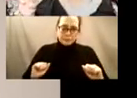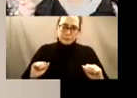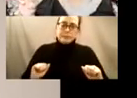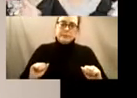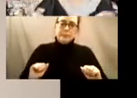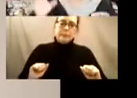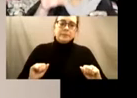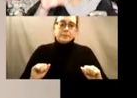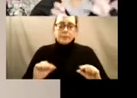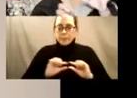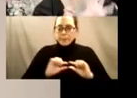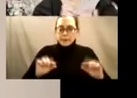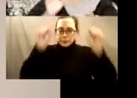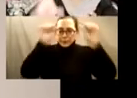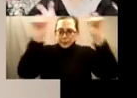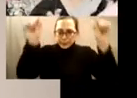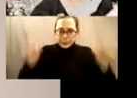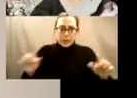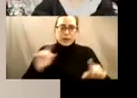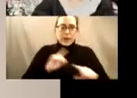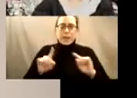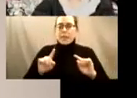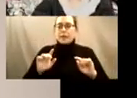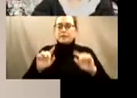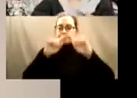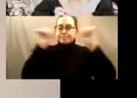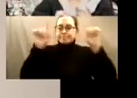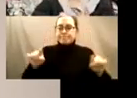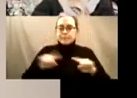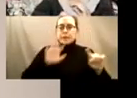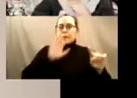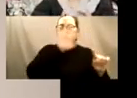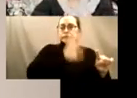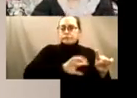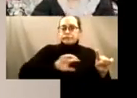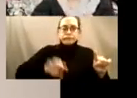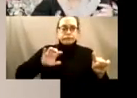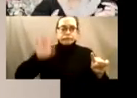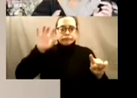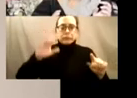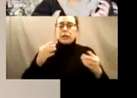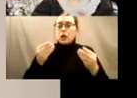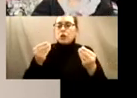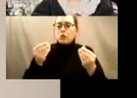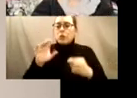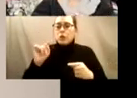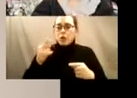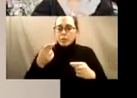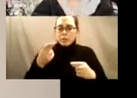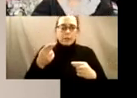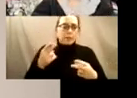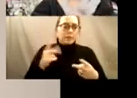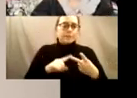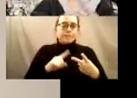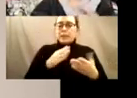along the bottom. And then kind of sporadically around the quilt are little bits of kente cloth and